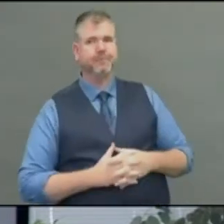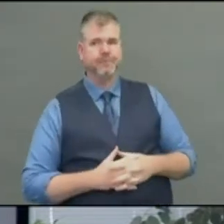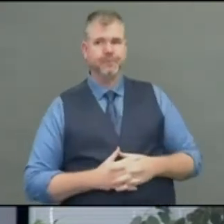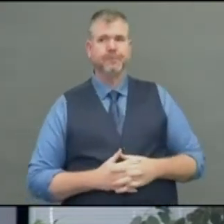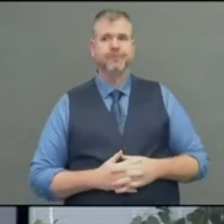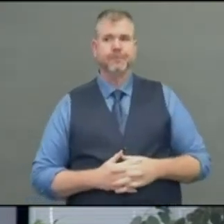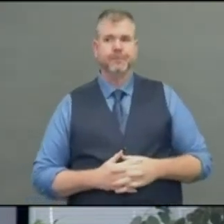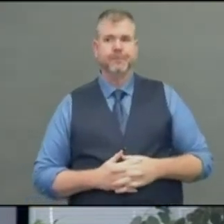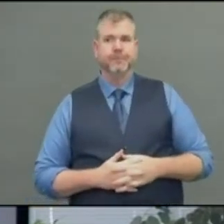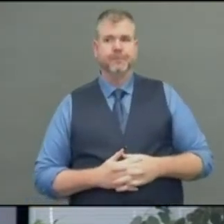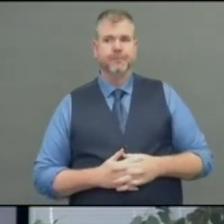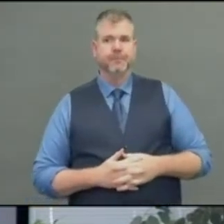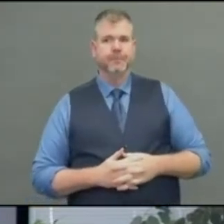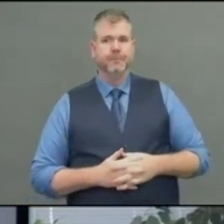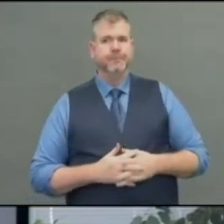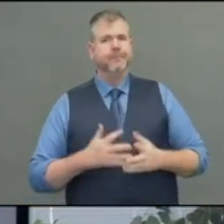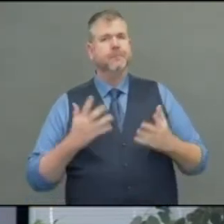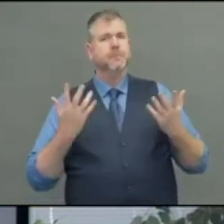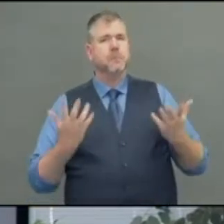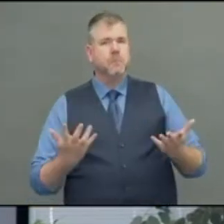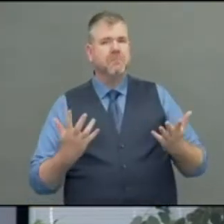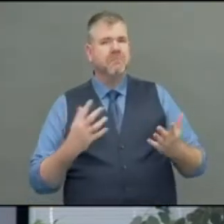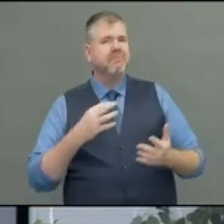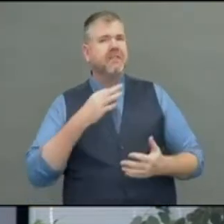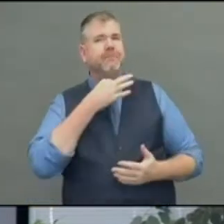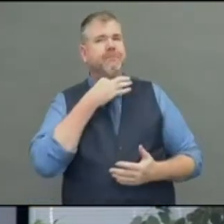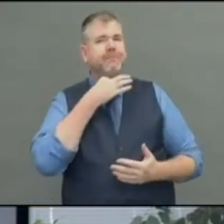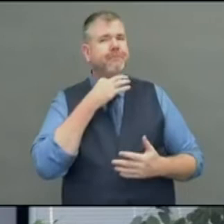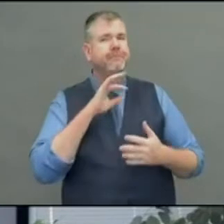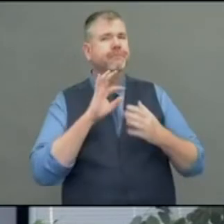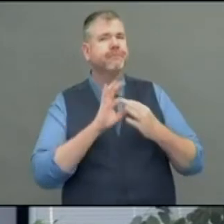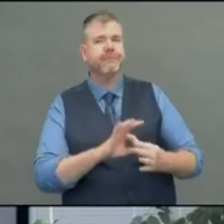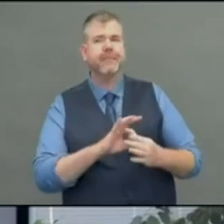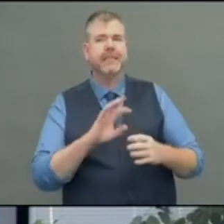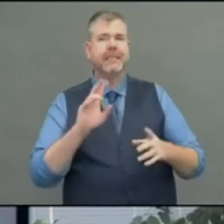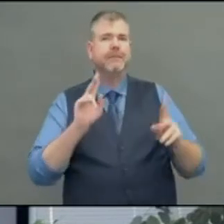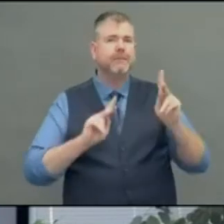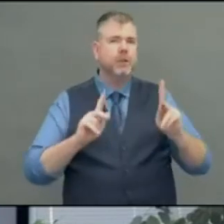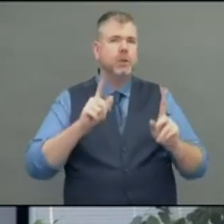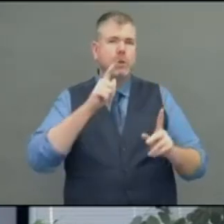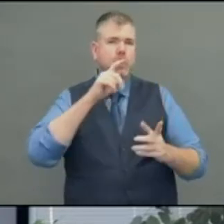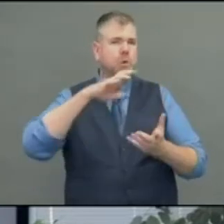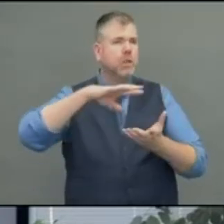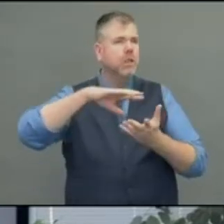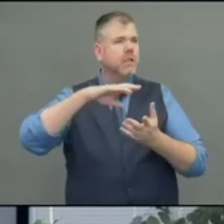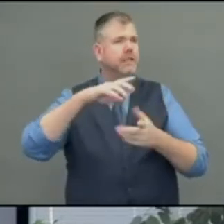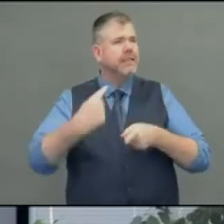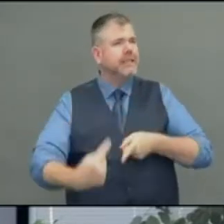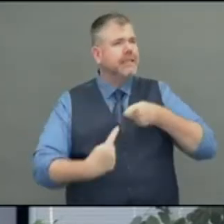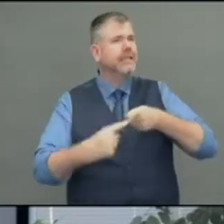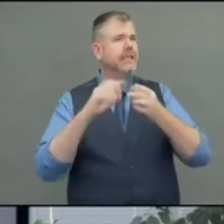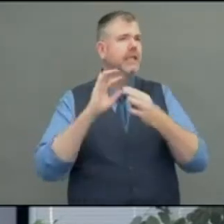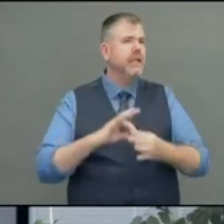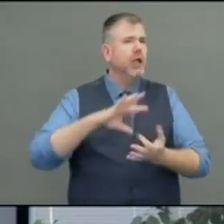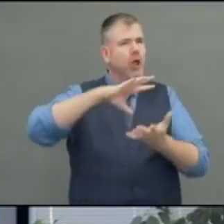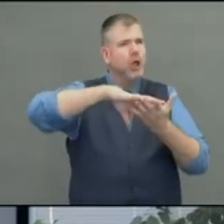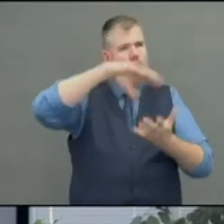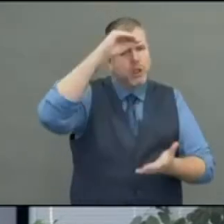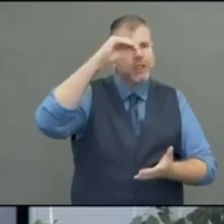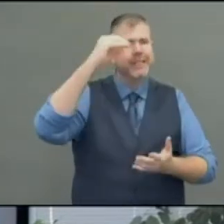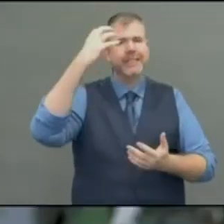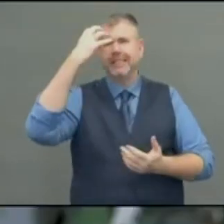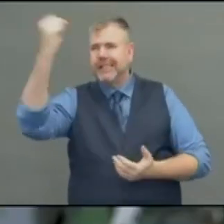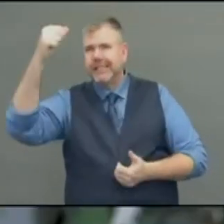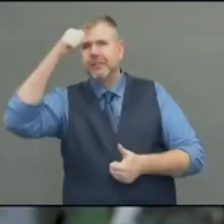difficulty learning or remembering? I know sometimes, now that we have cell phones, even myself, I